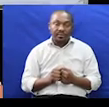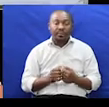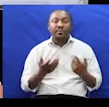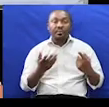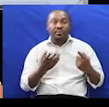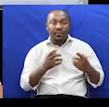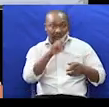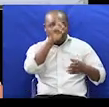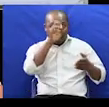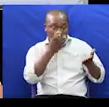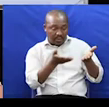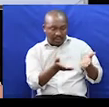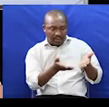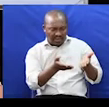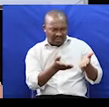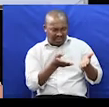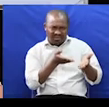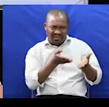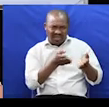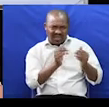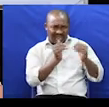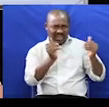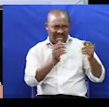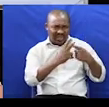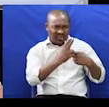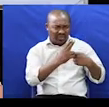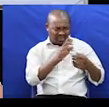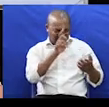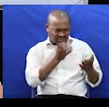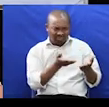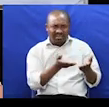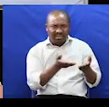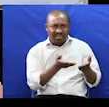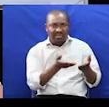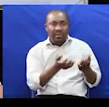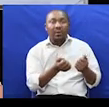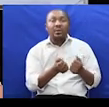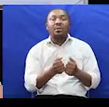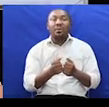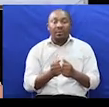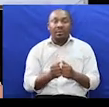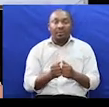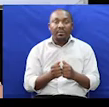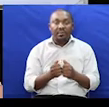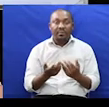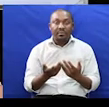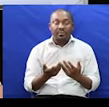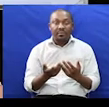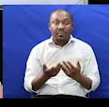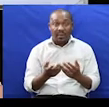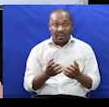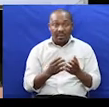The question is, what is standard solution? The question is, what is standard solution?